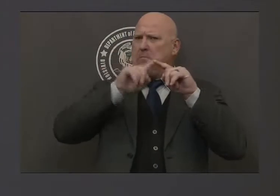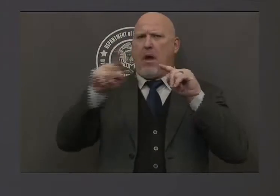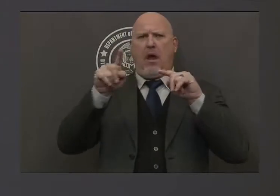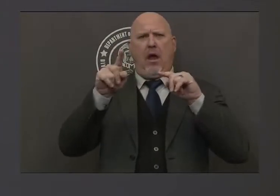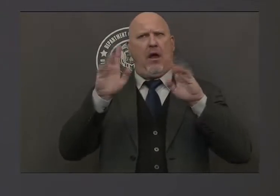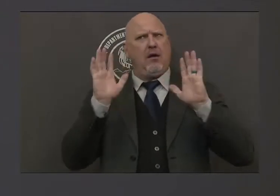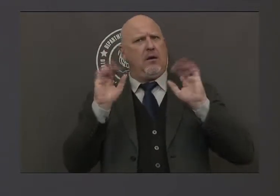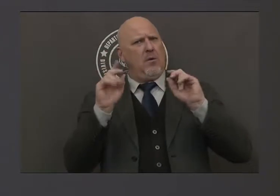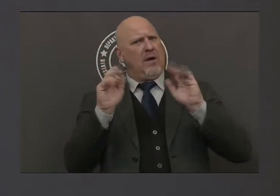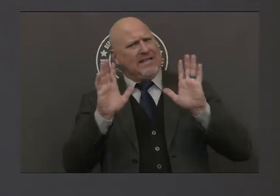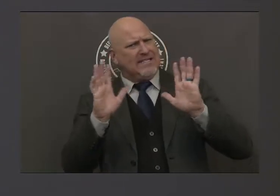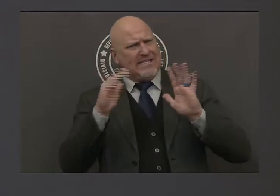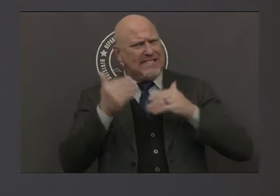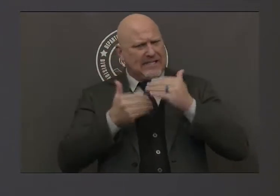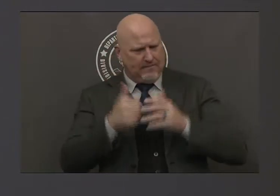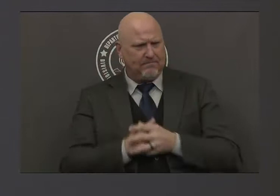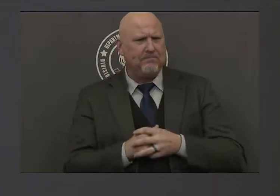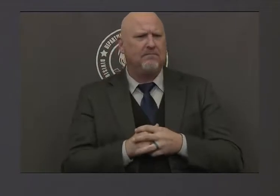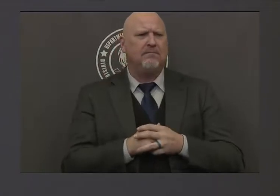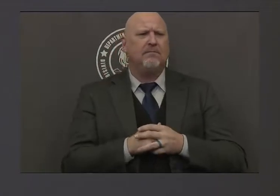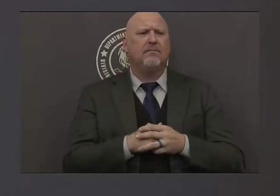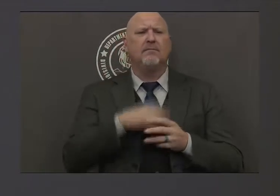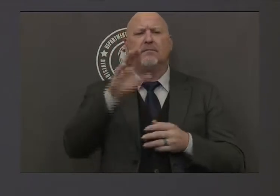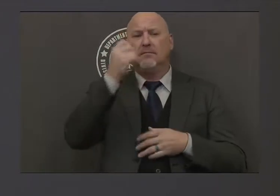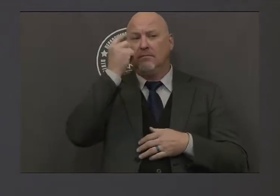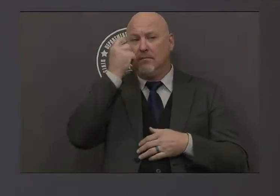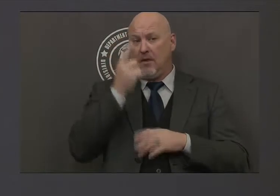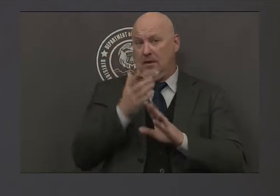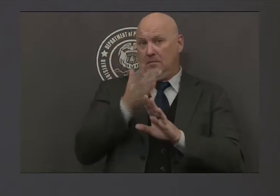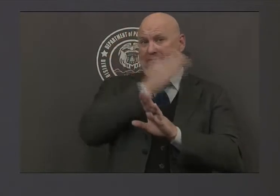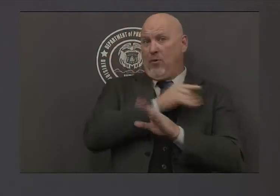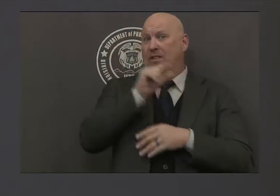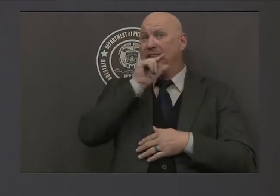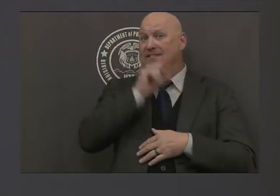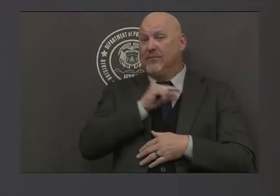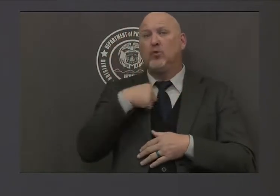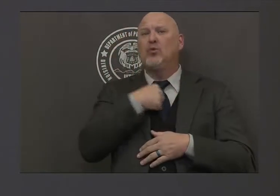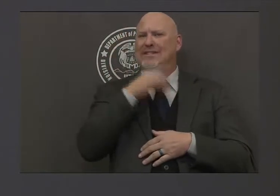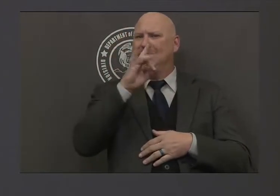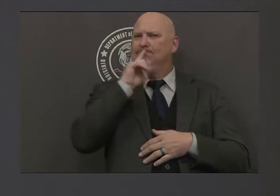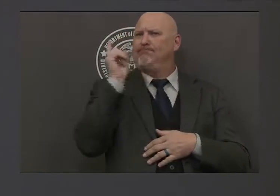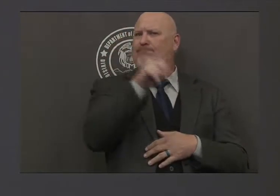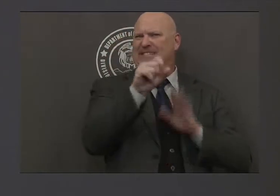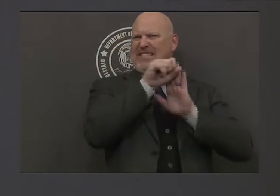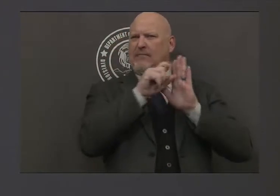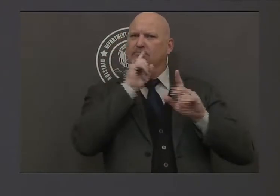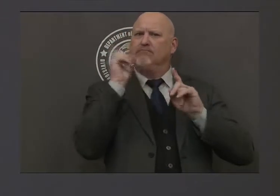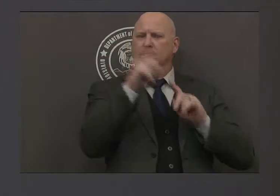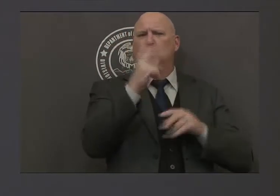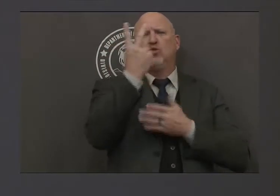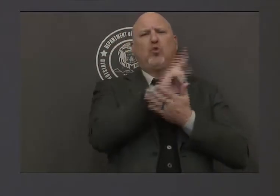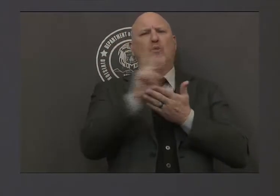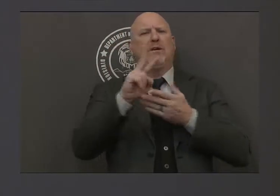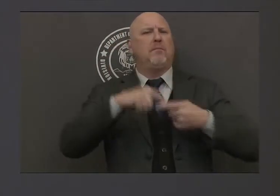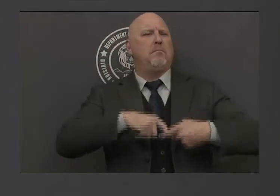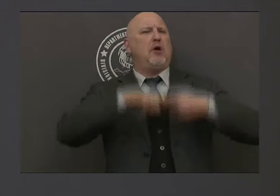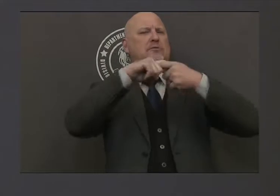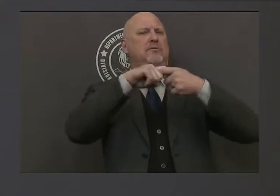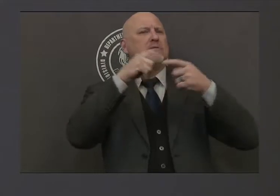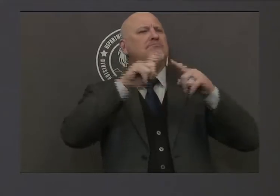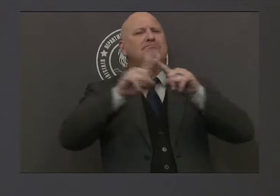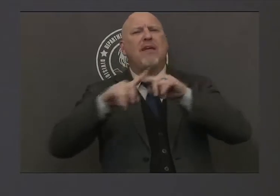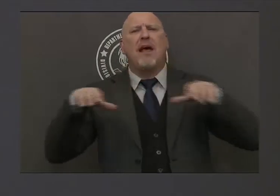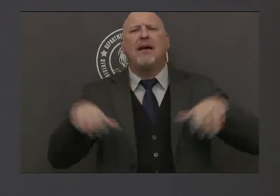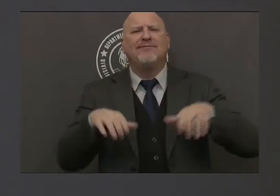2-week pause we put in place for people to think in terms of what can we do to make our gatherings